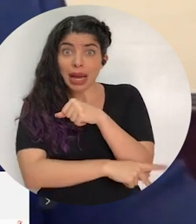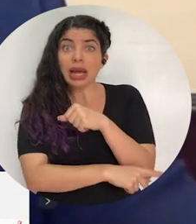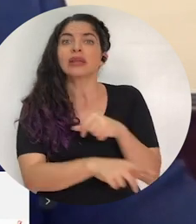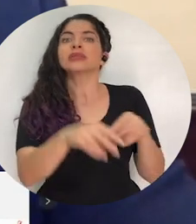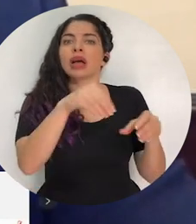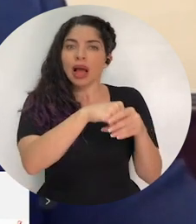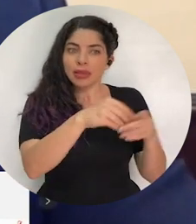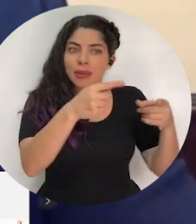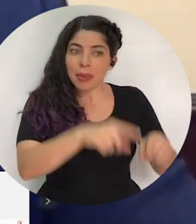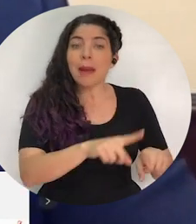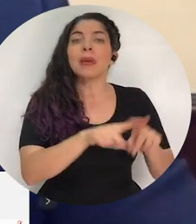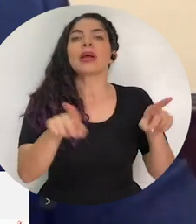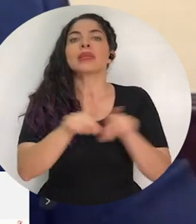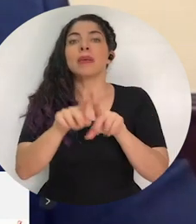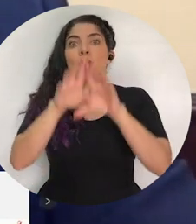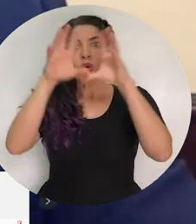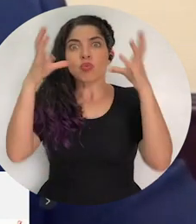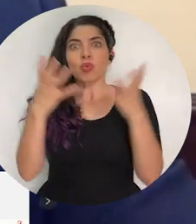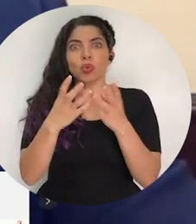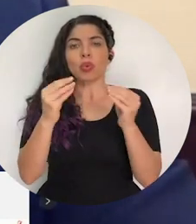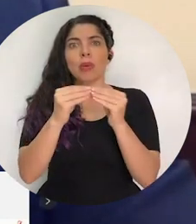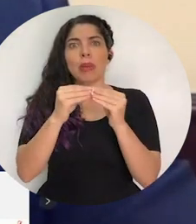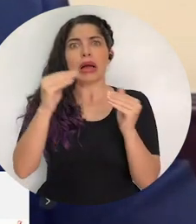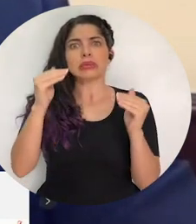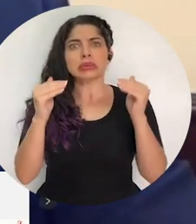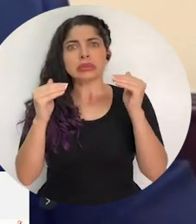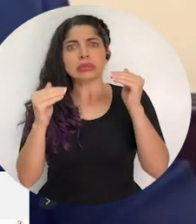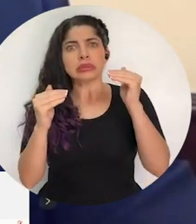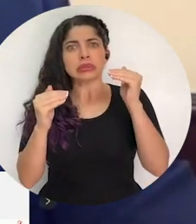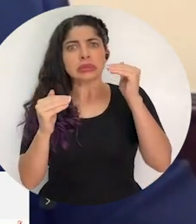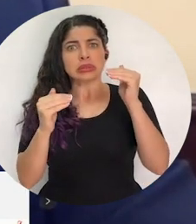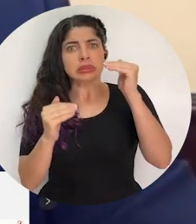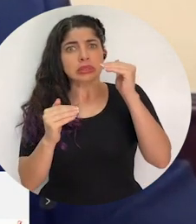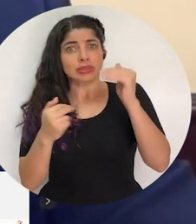countries, but a global inequality.